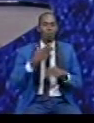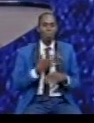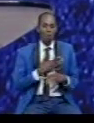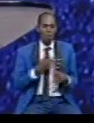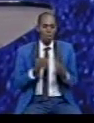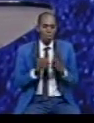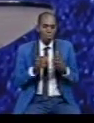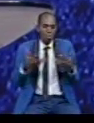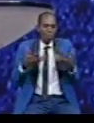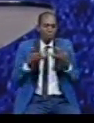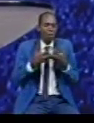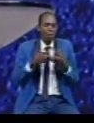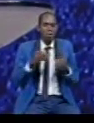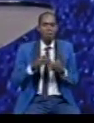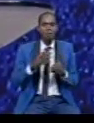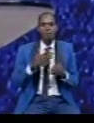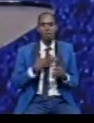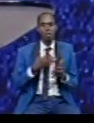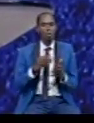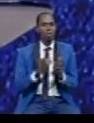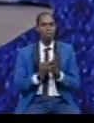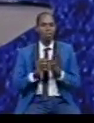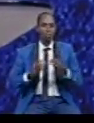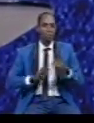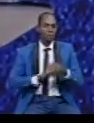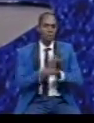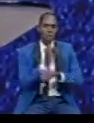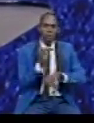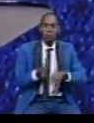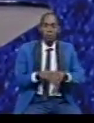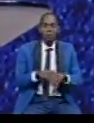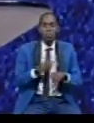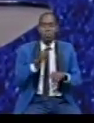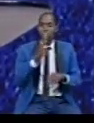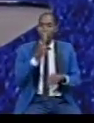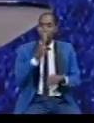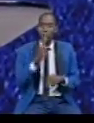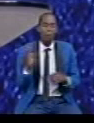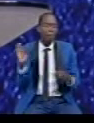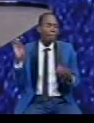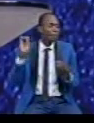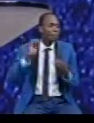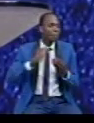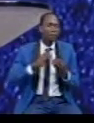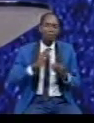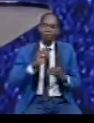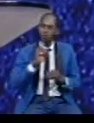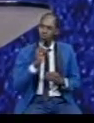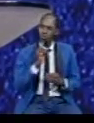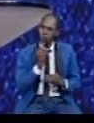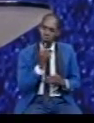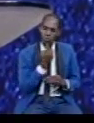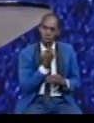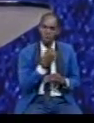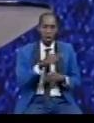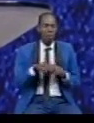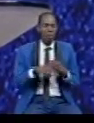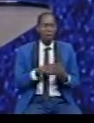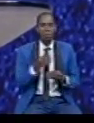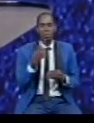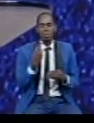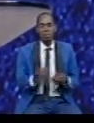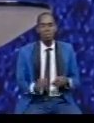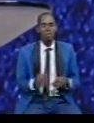own nation, being more exceedingly zealous of the traditions of